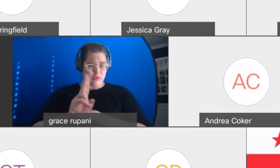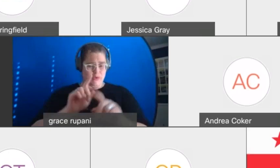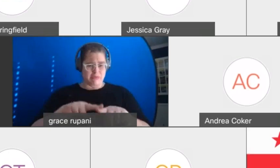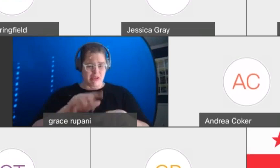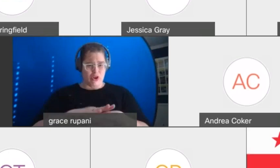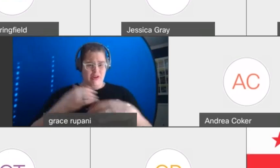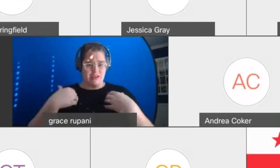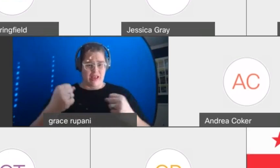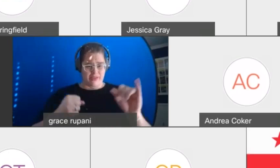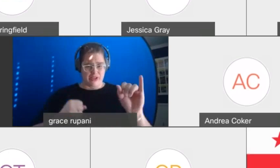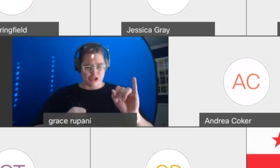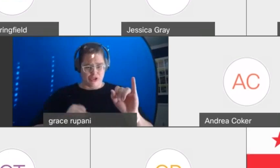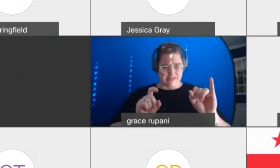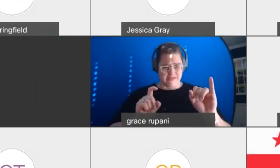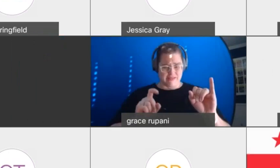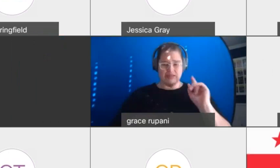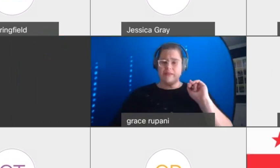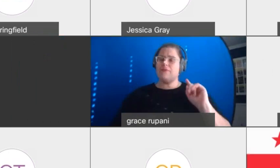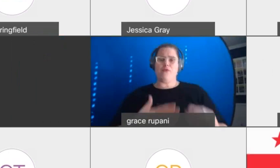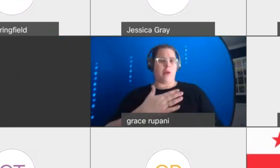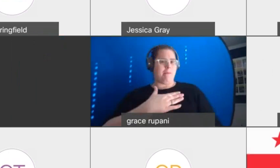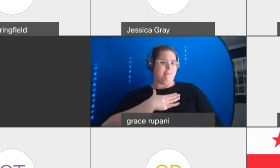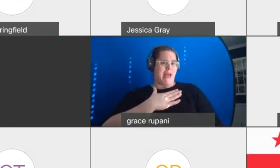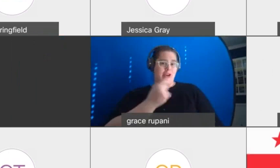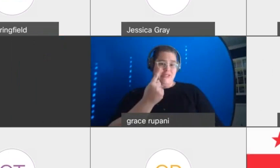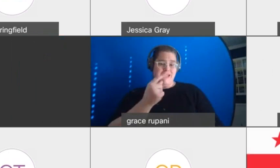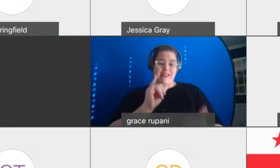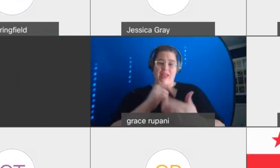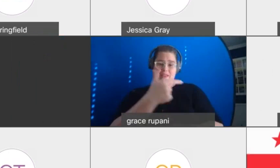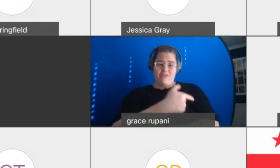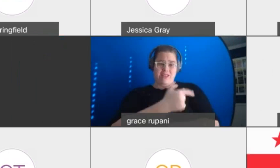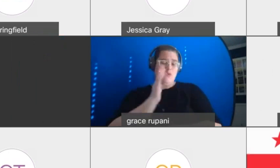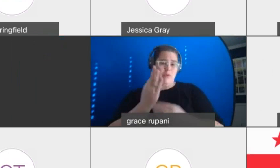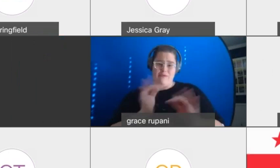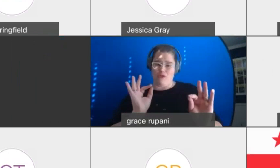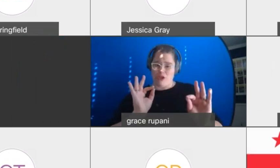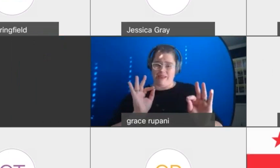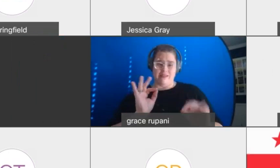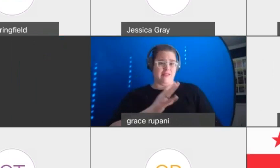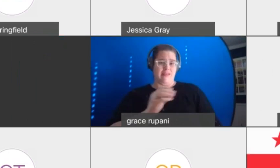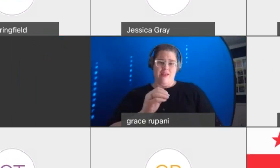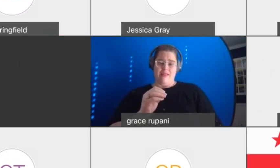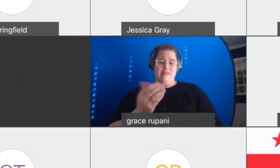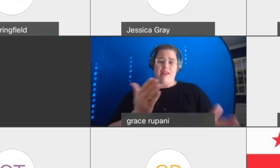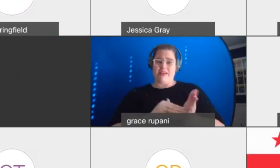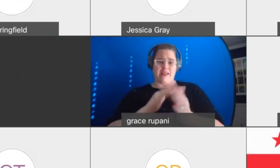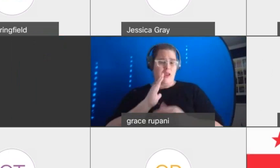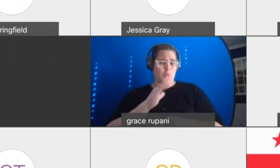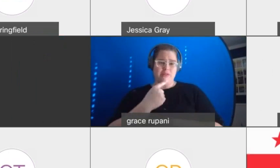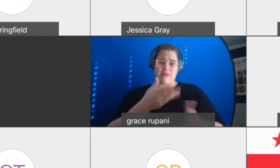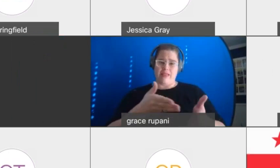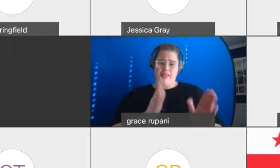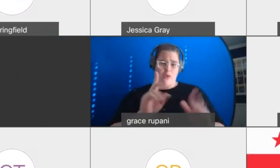From my understanding, this vaccine is going to be free, and I will defer again to my colleagues at DC Health.